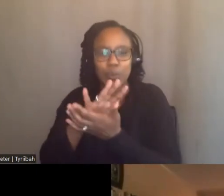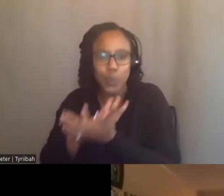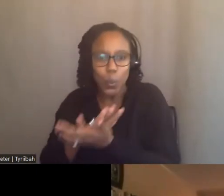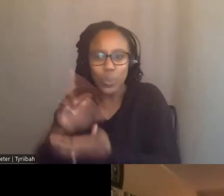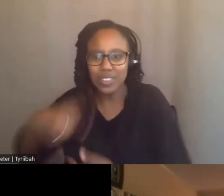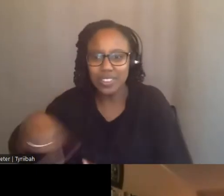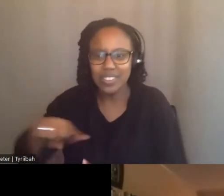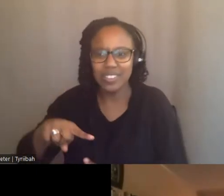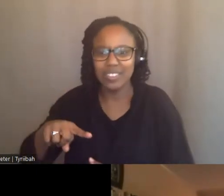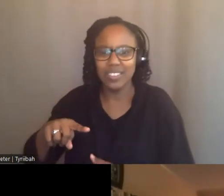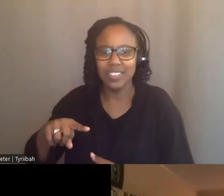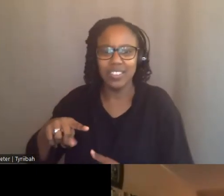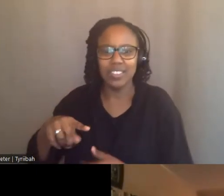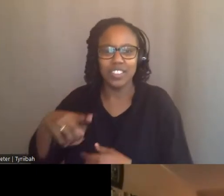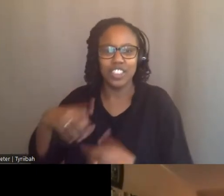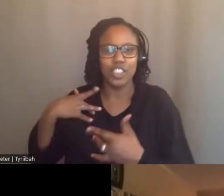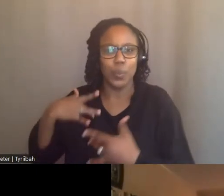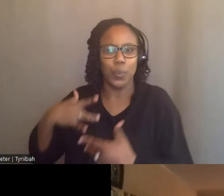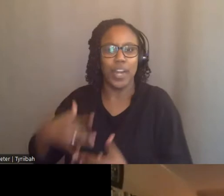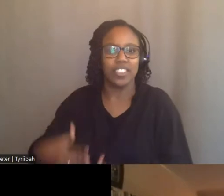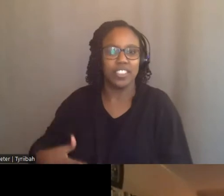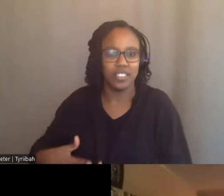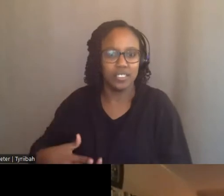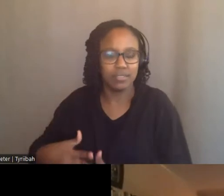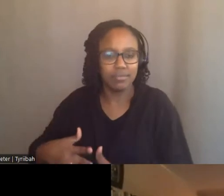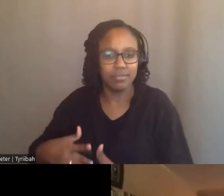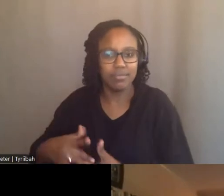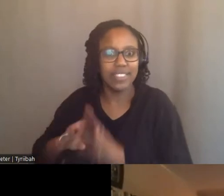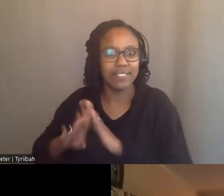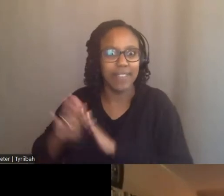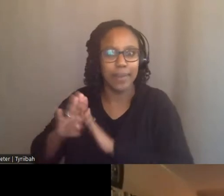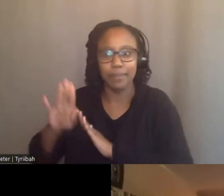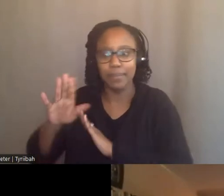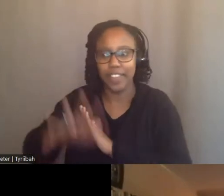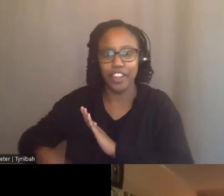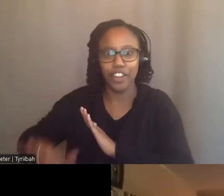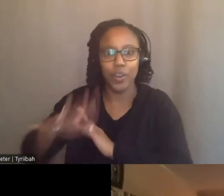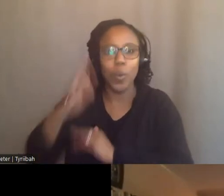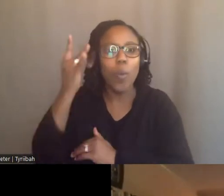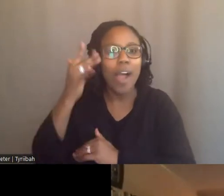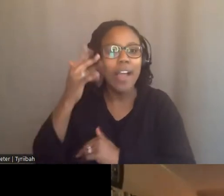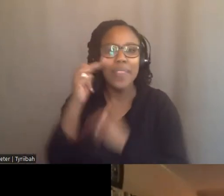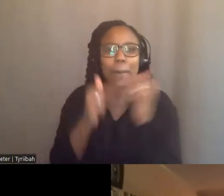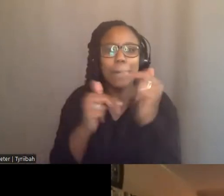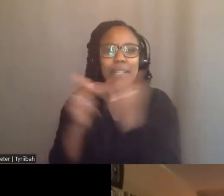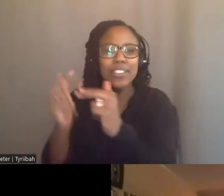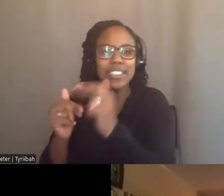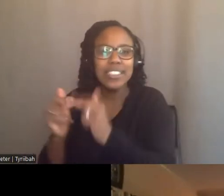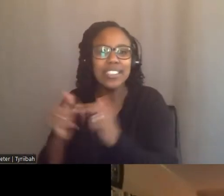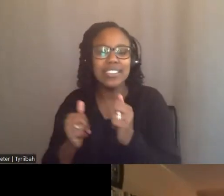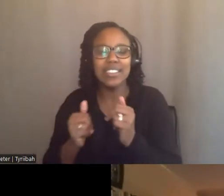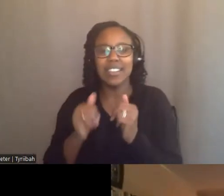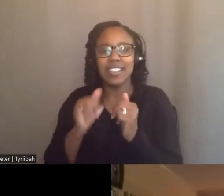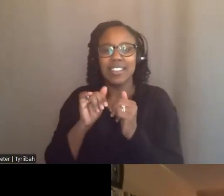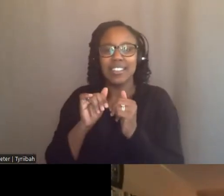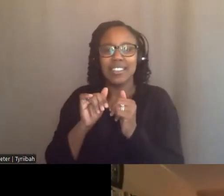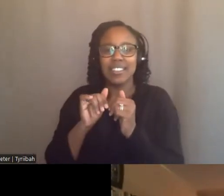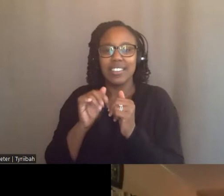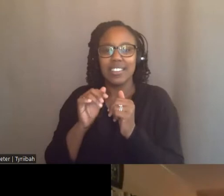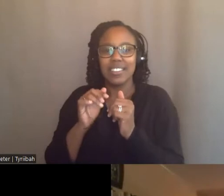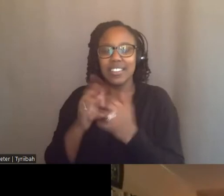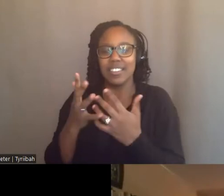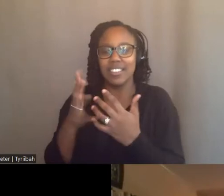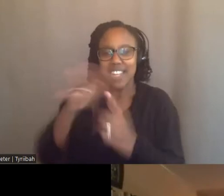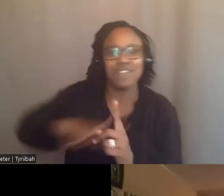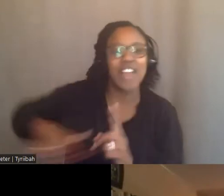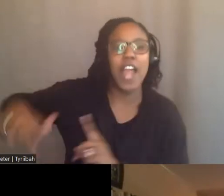decrepit. The architecture is organized to alienate literally urban